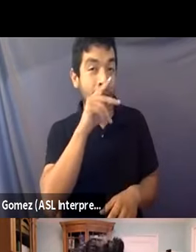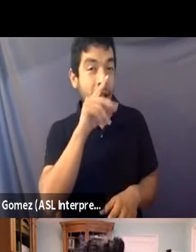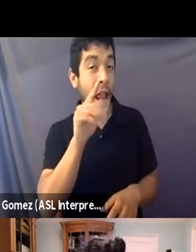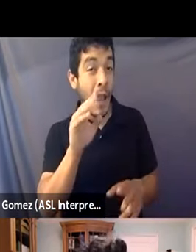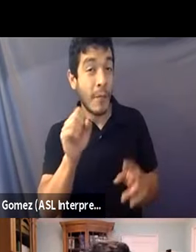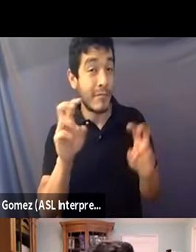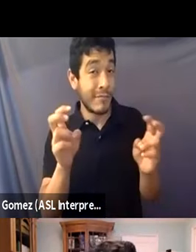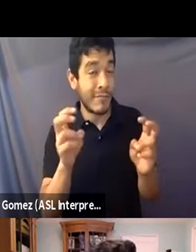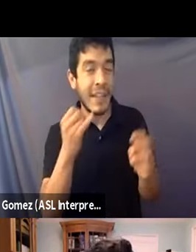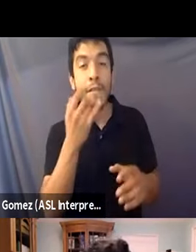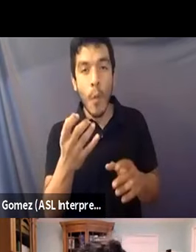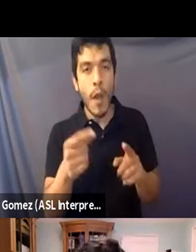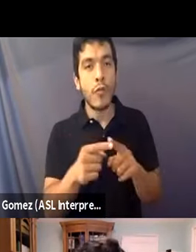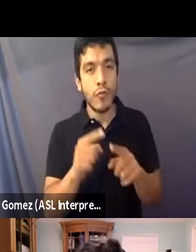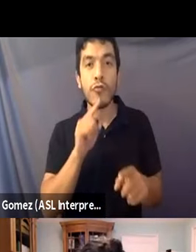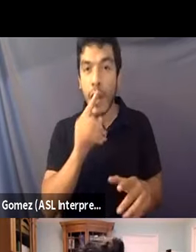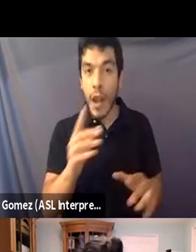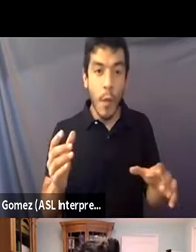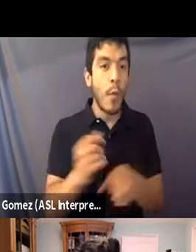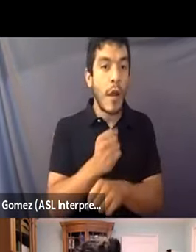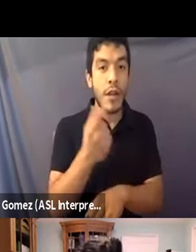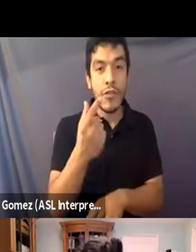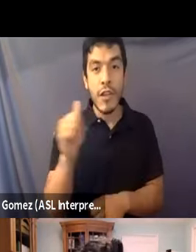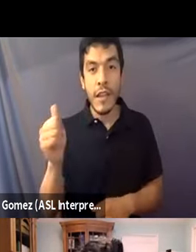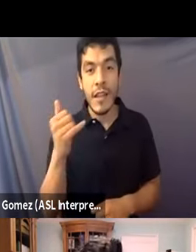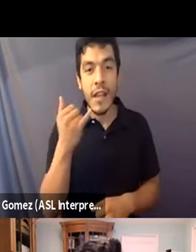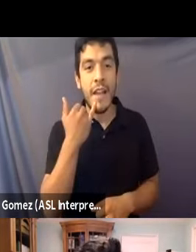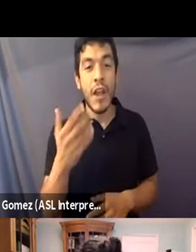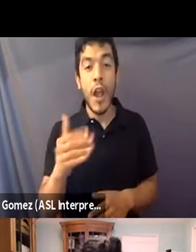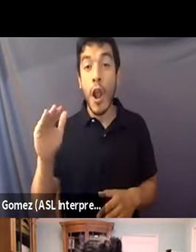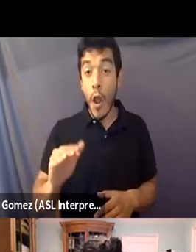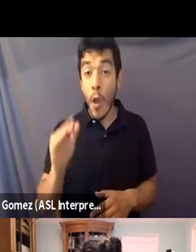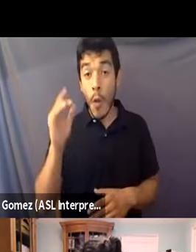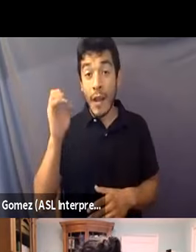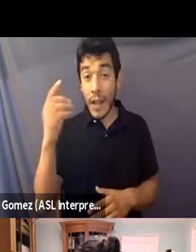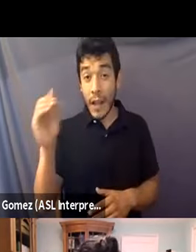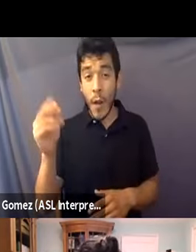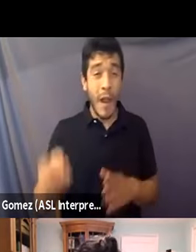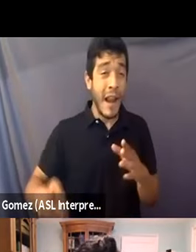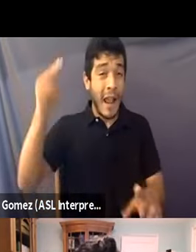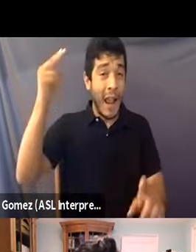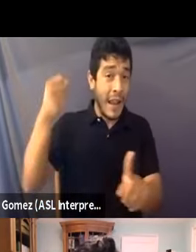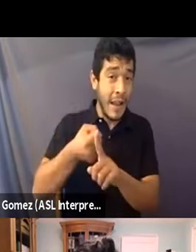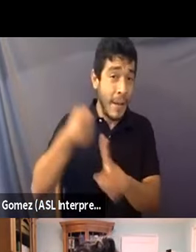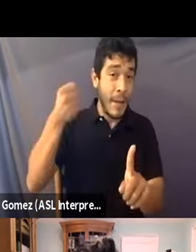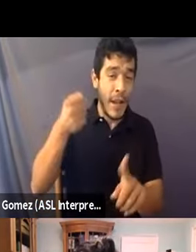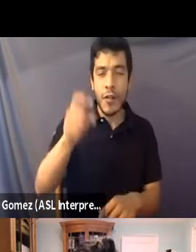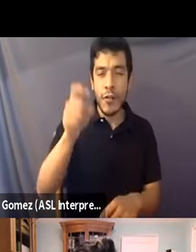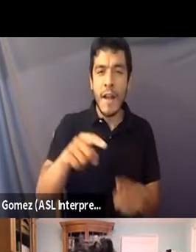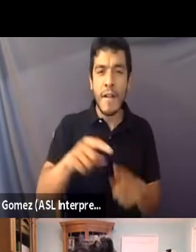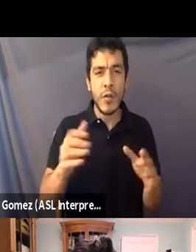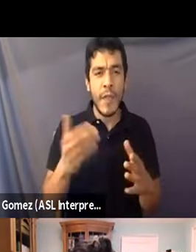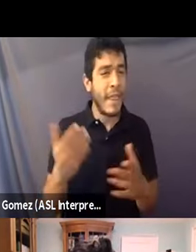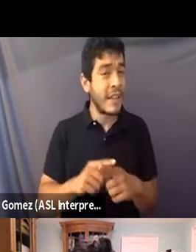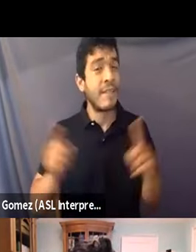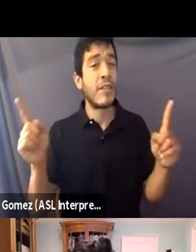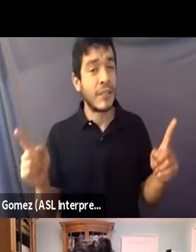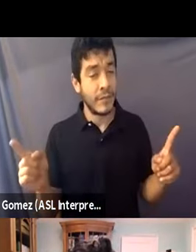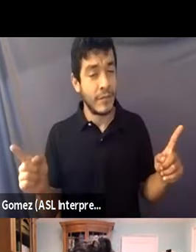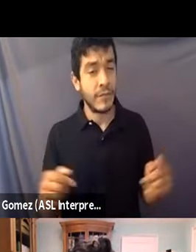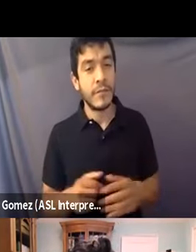effective, if this is about low ego and high impact, you are going to have to do things differently. And I think that, you know,